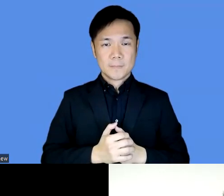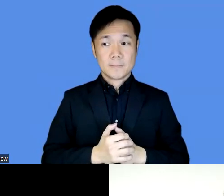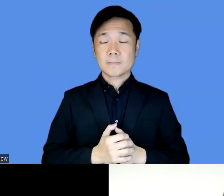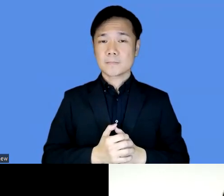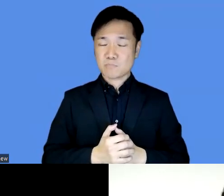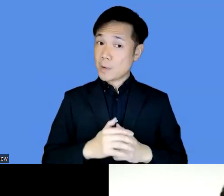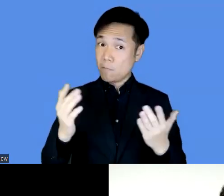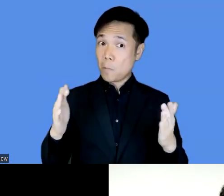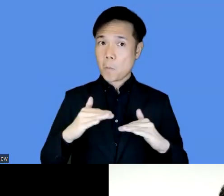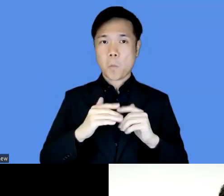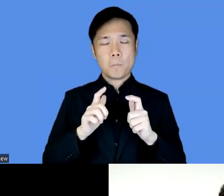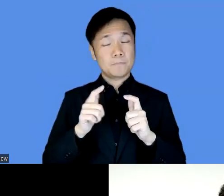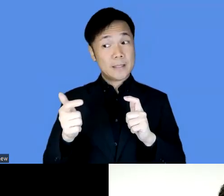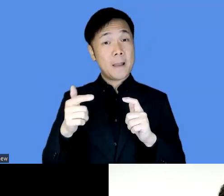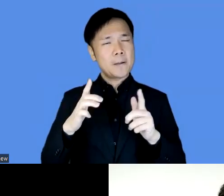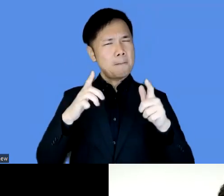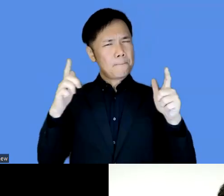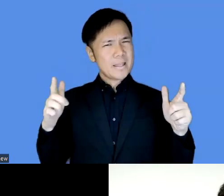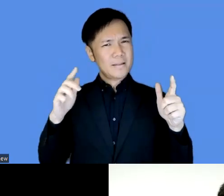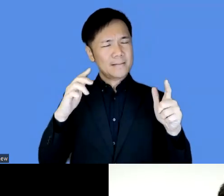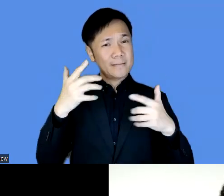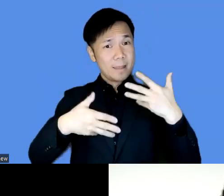big data in supporting their life.